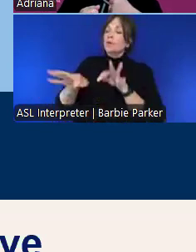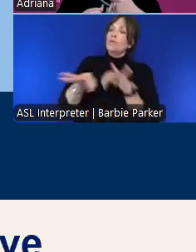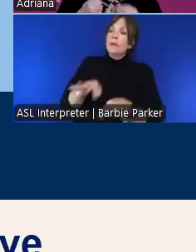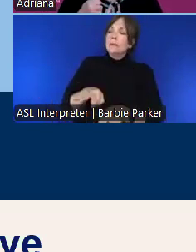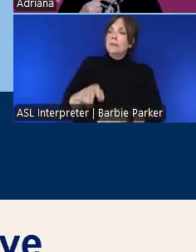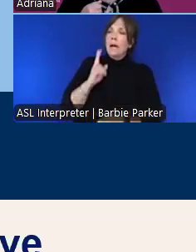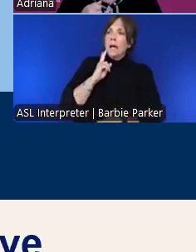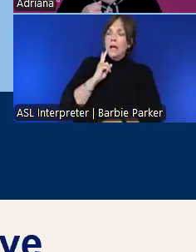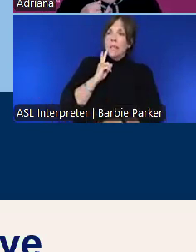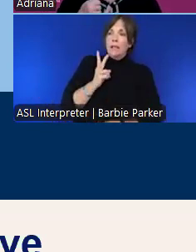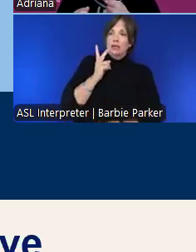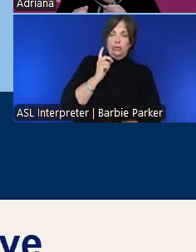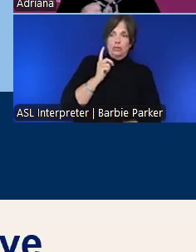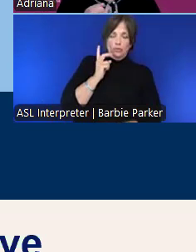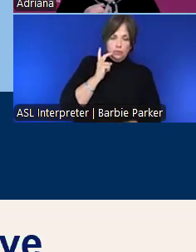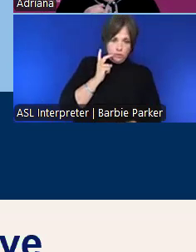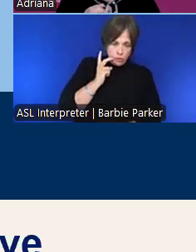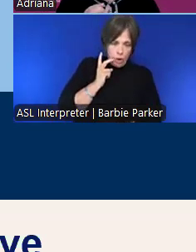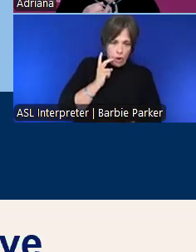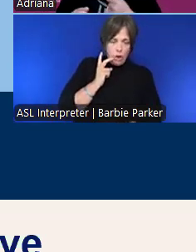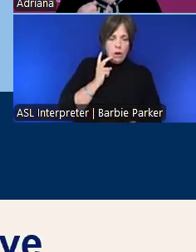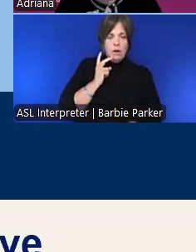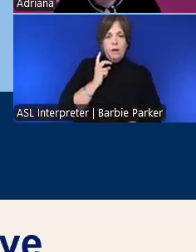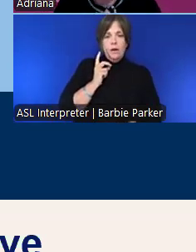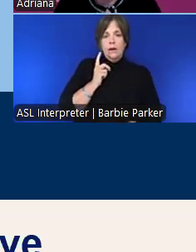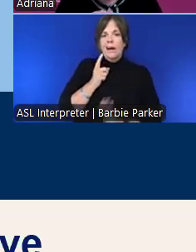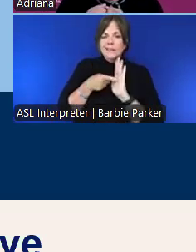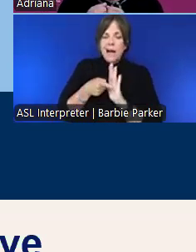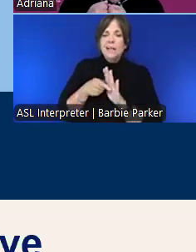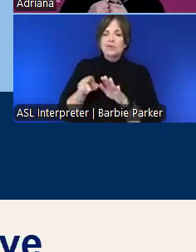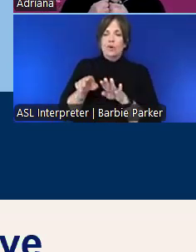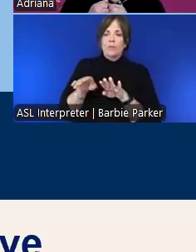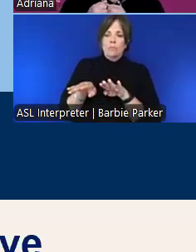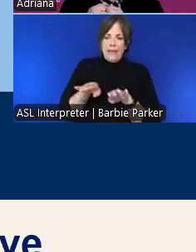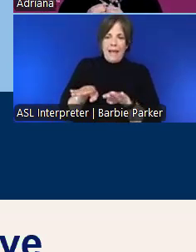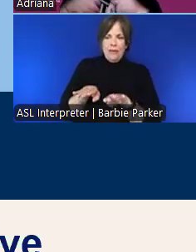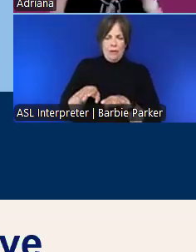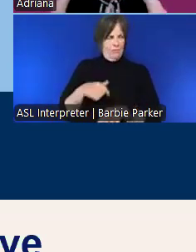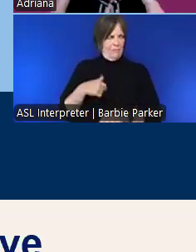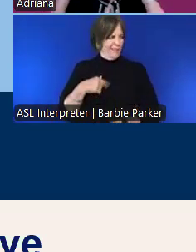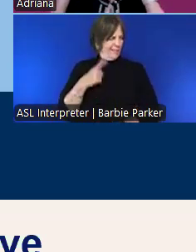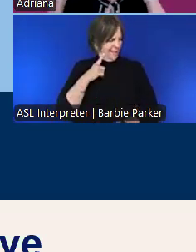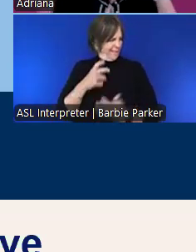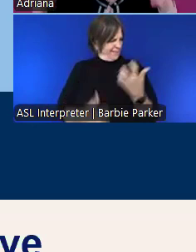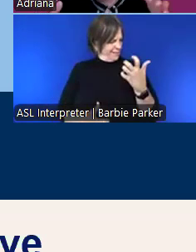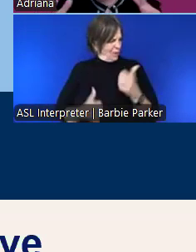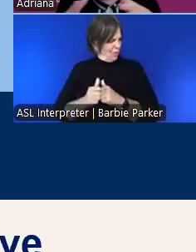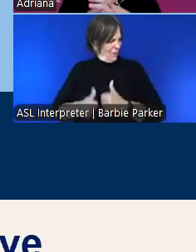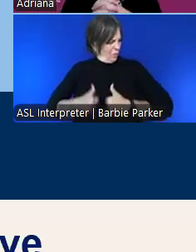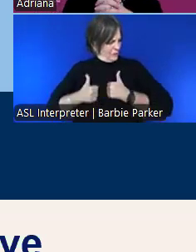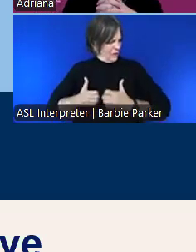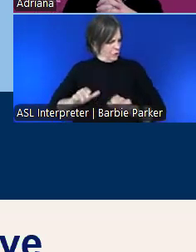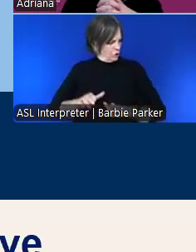signs or behaviors that we think are inconsistent with what our survivor should do or what our culture has told us